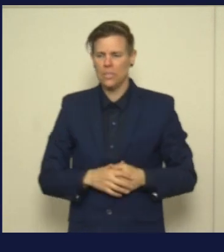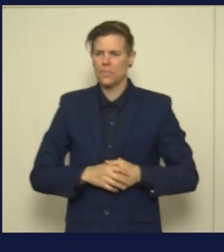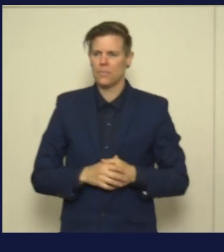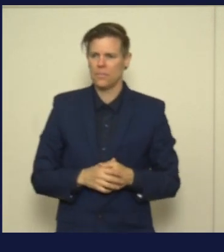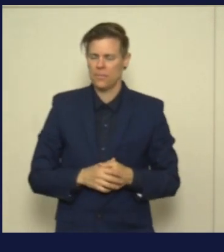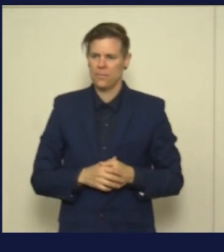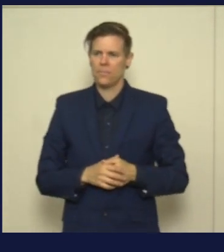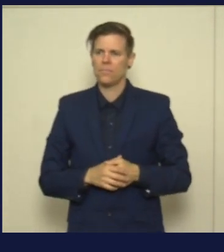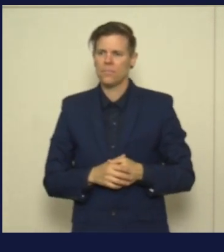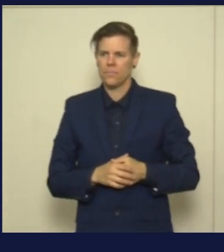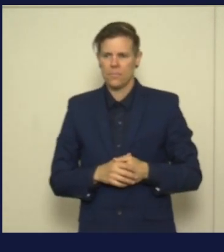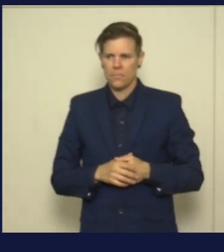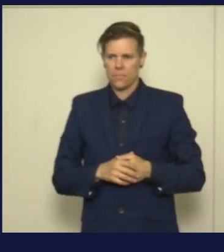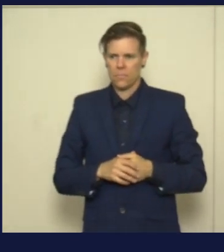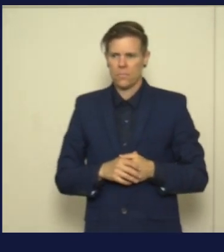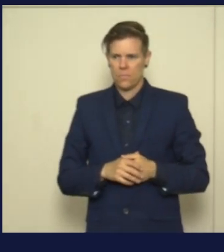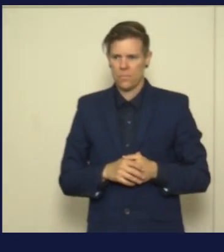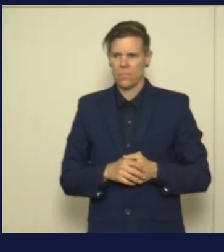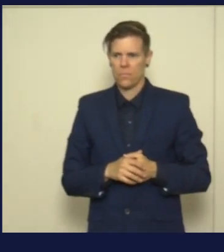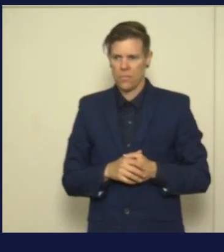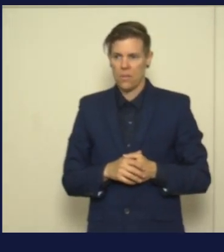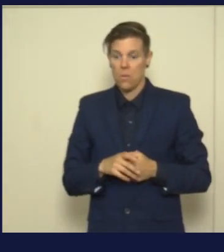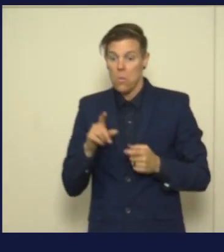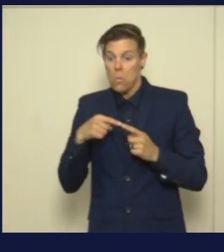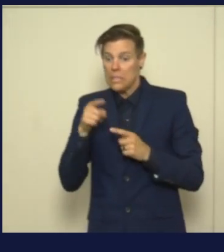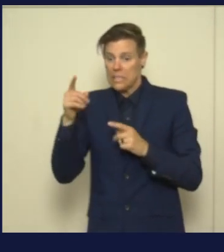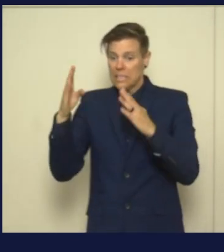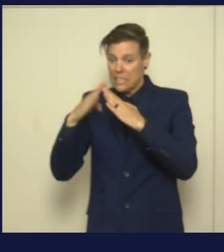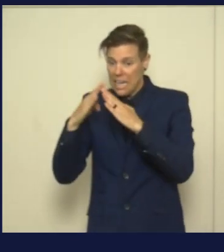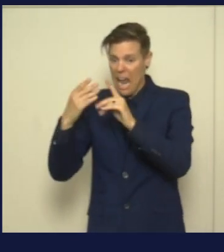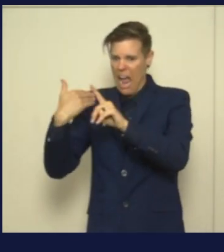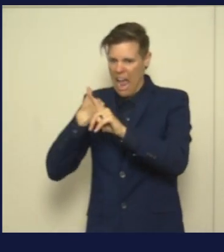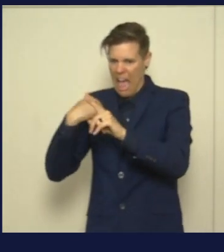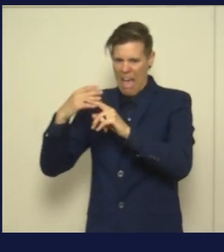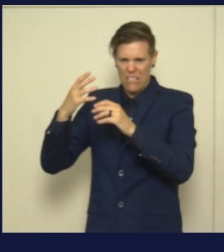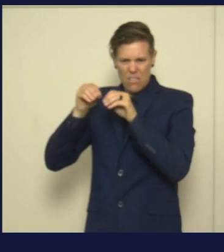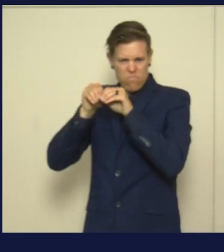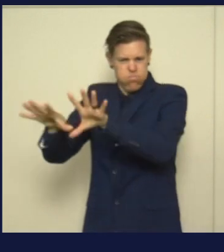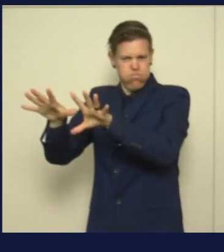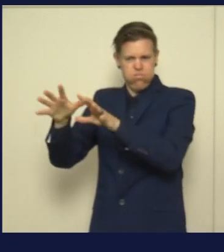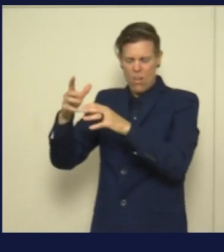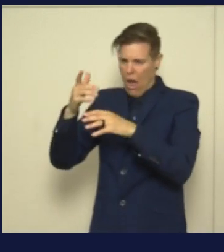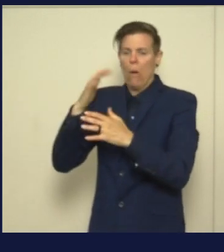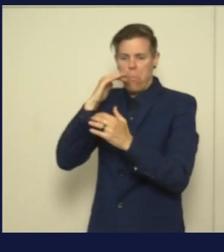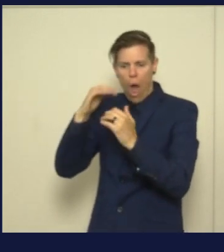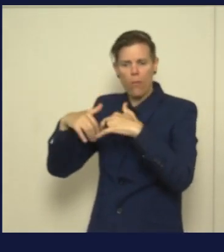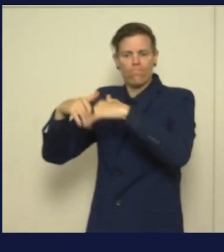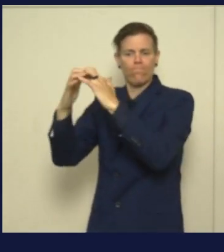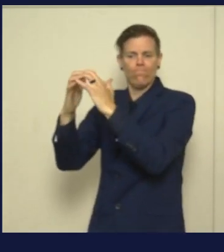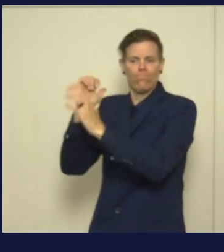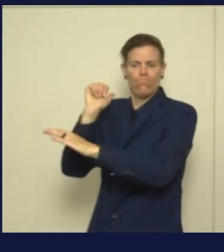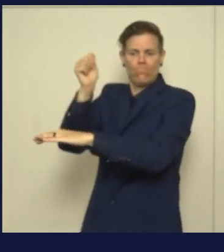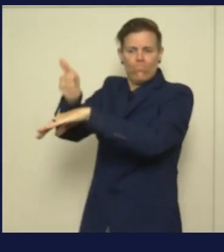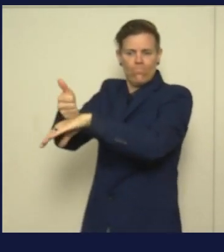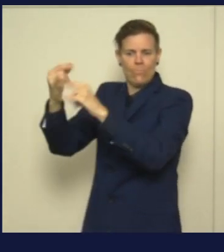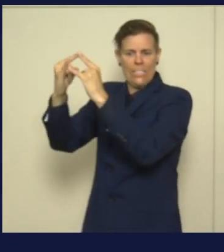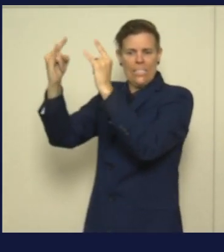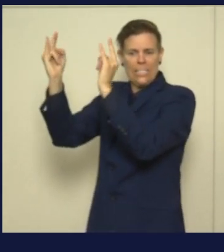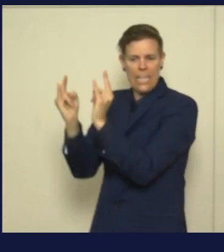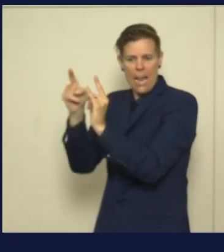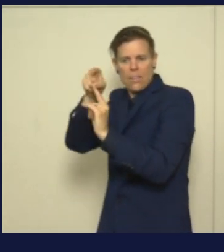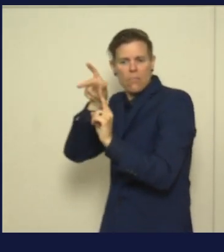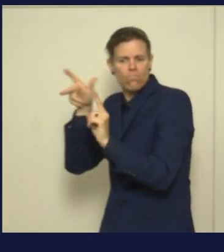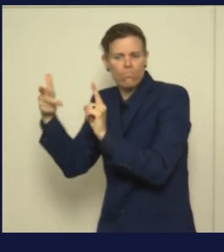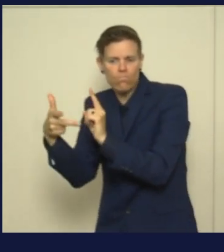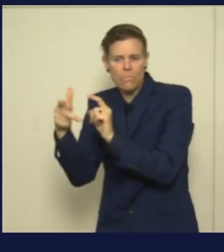those higher positivity rates counties. Remember, getting tested keeps you in your community safe,